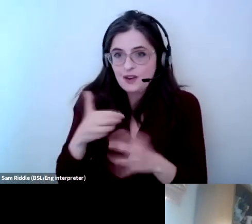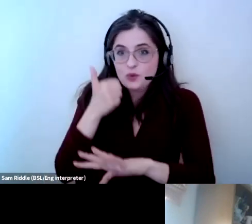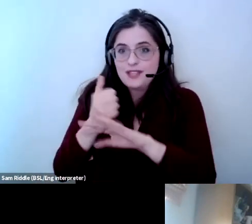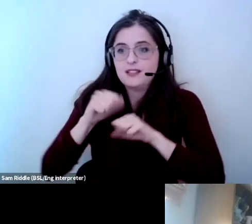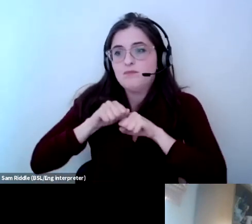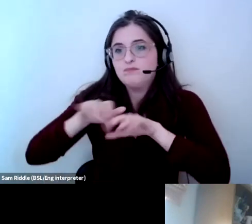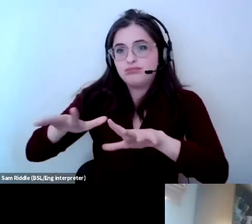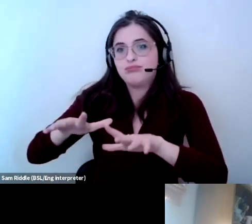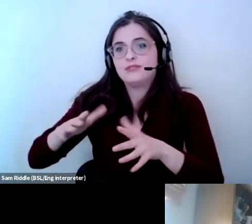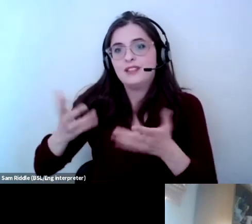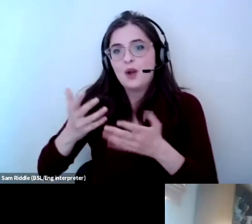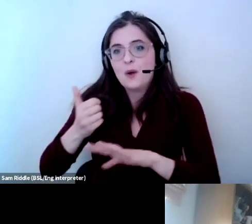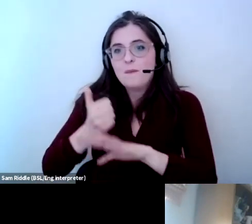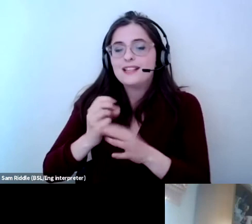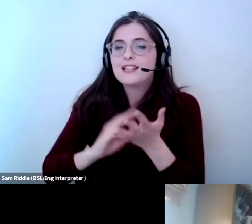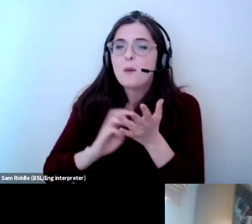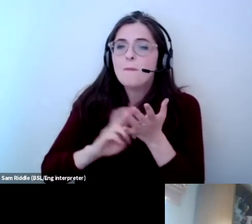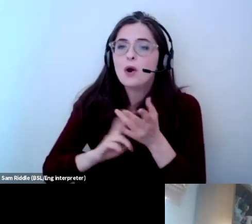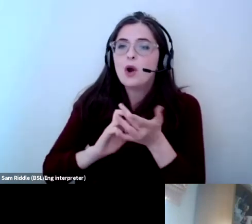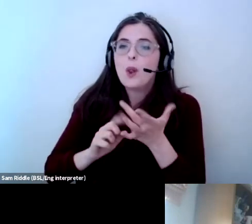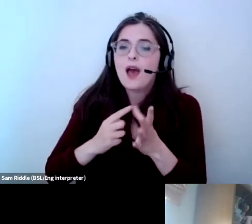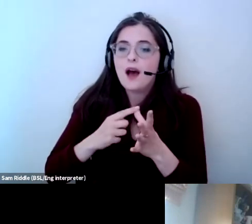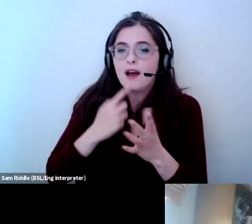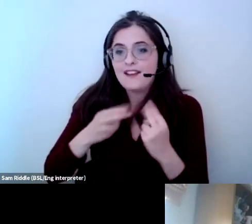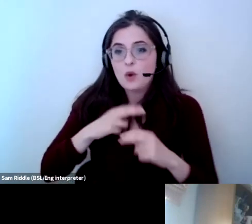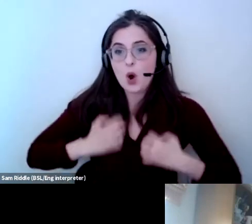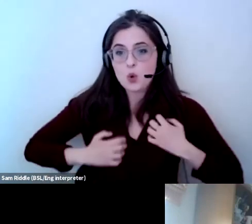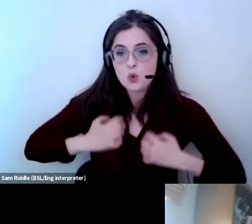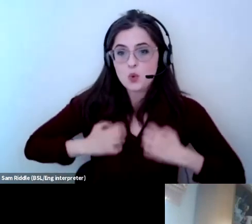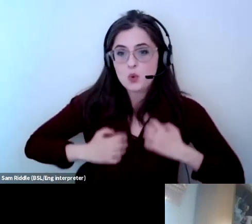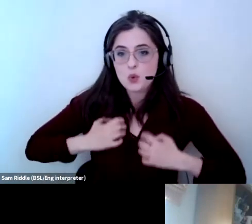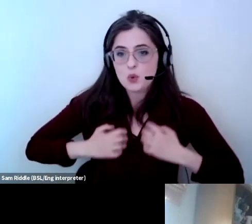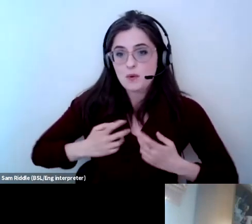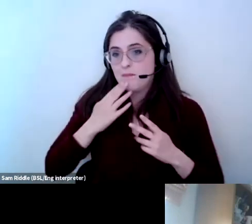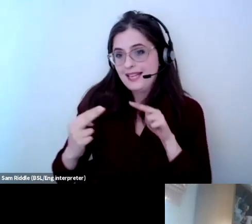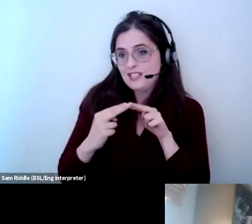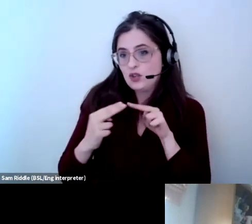an instance in Mongolia. If that's something that you'd like to do, very much do get in touch.